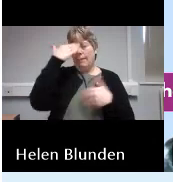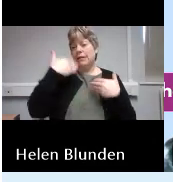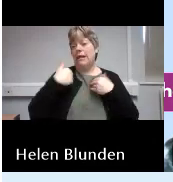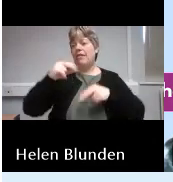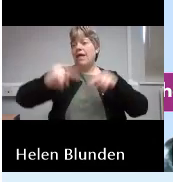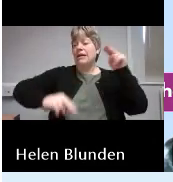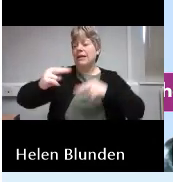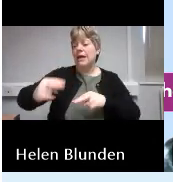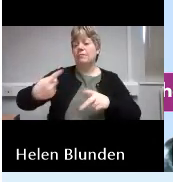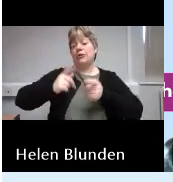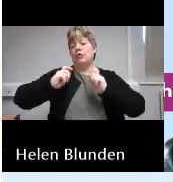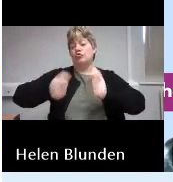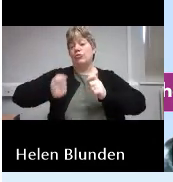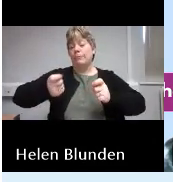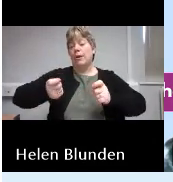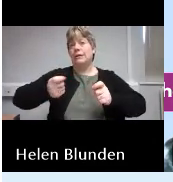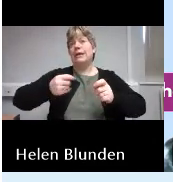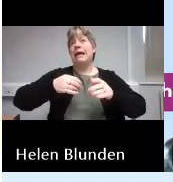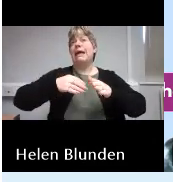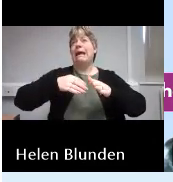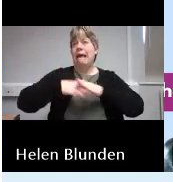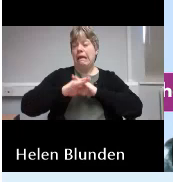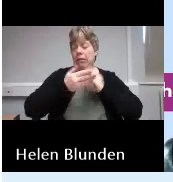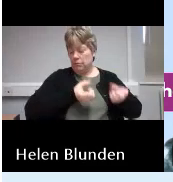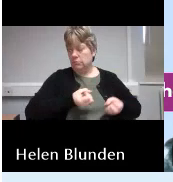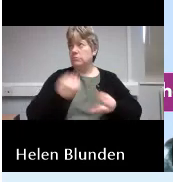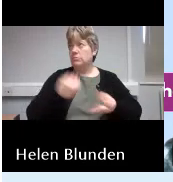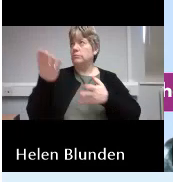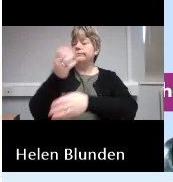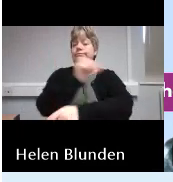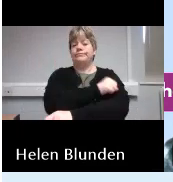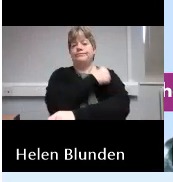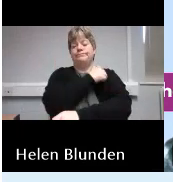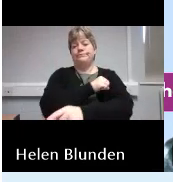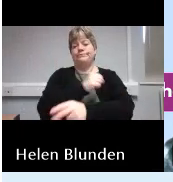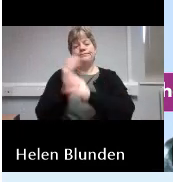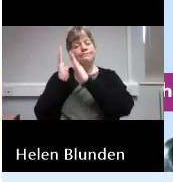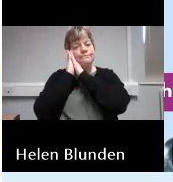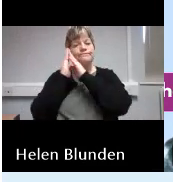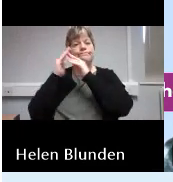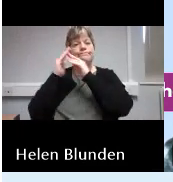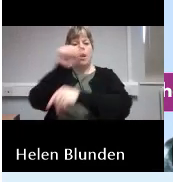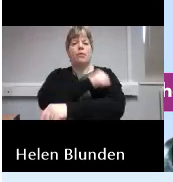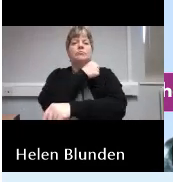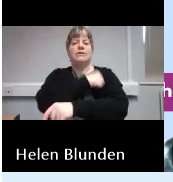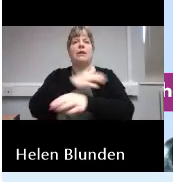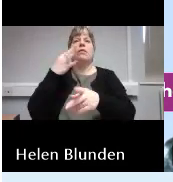treatment within an admission and within a CAMHS inpatient specialist bed.